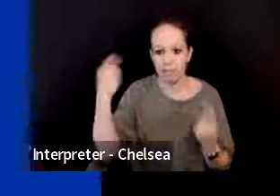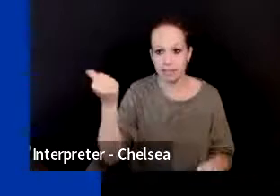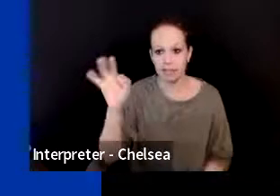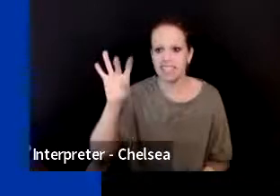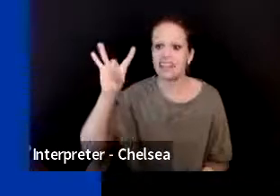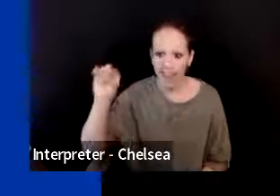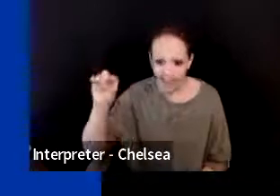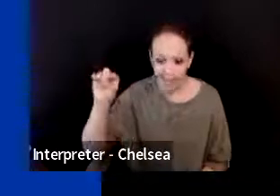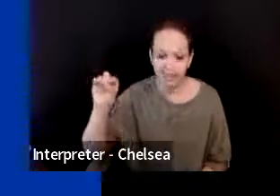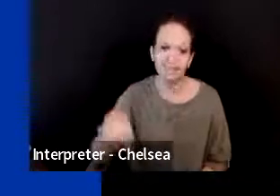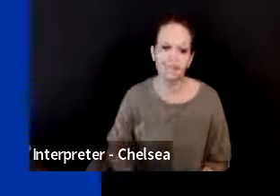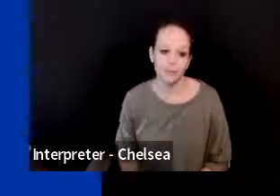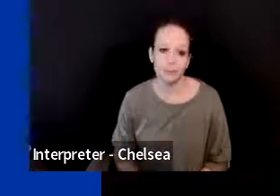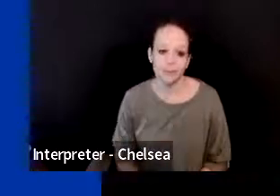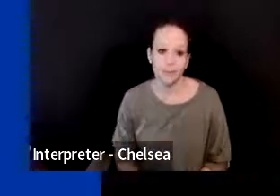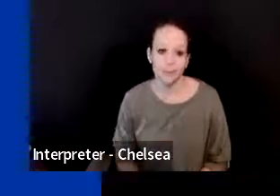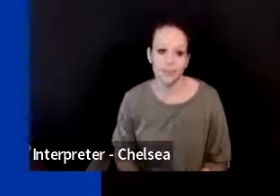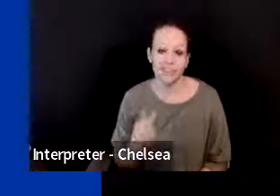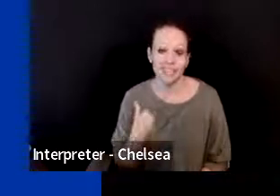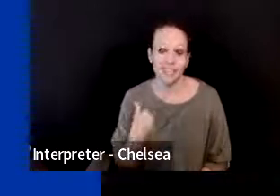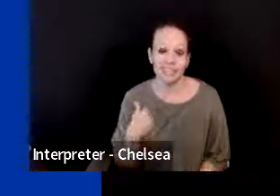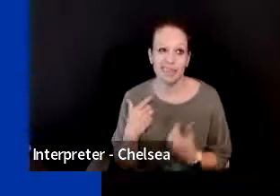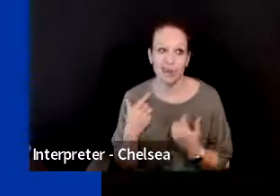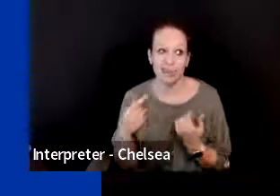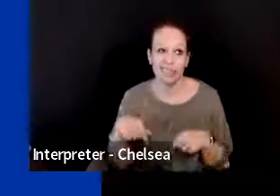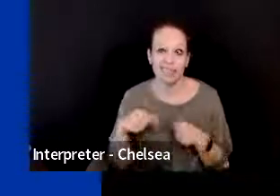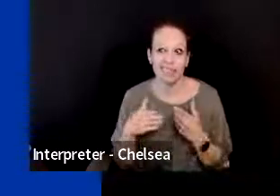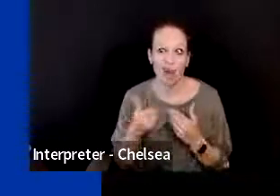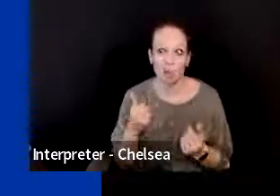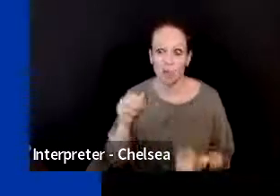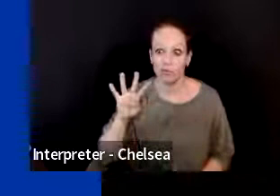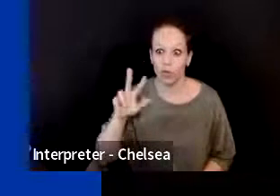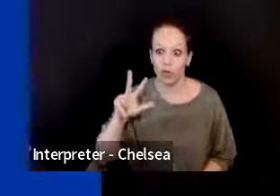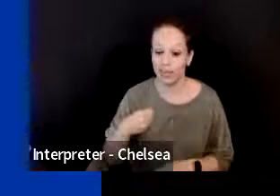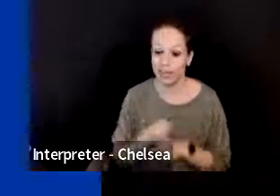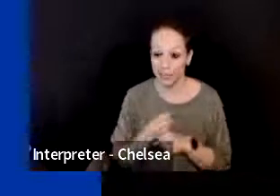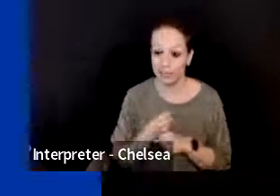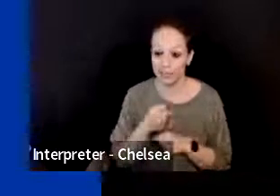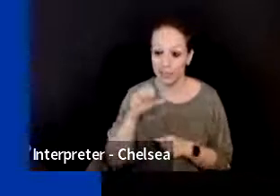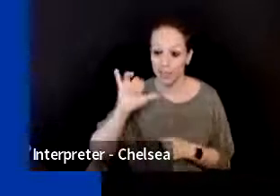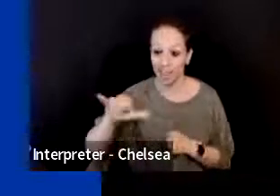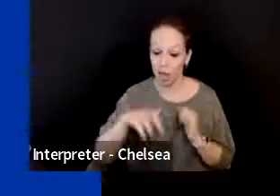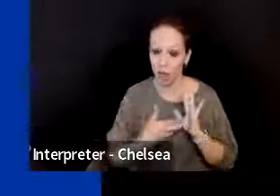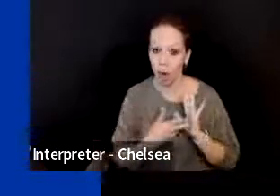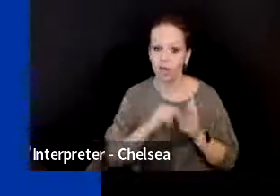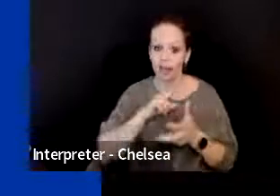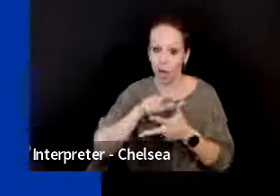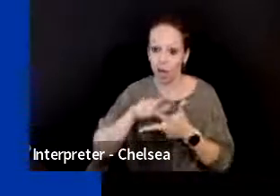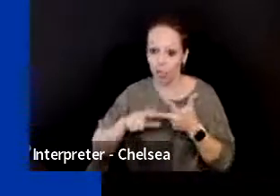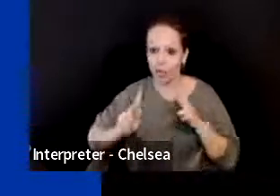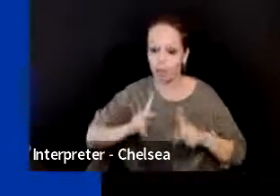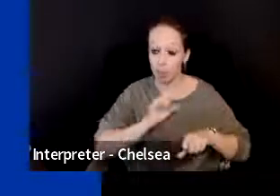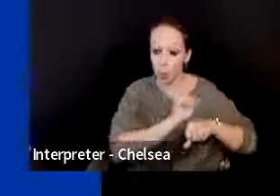1980. So I'm almost in my 43rd year of doing that. And all 3 of these people have worked and